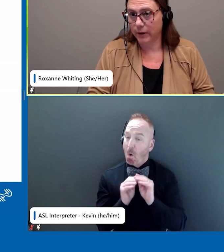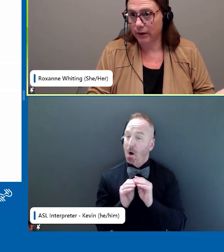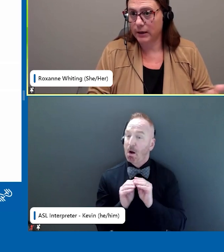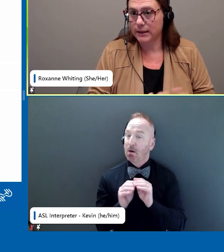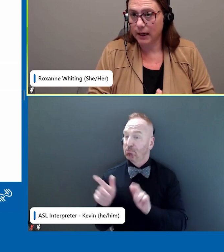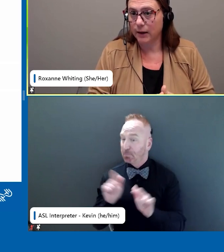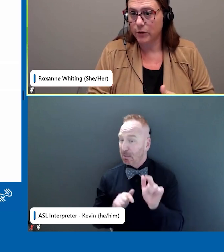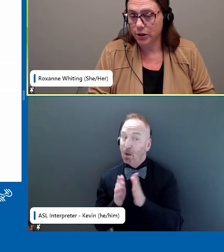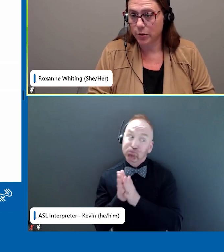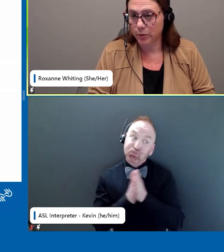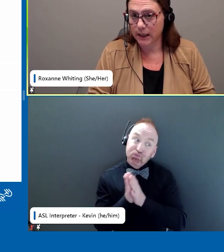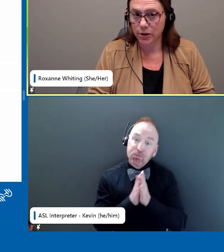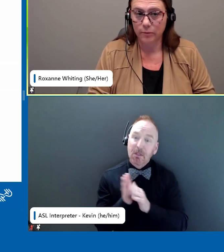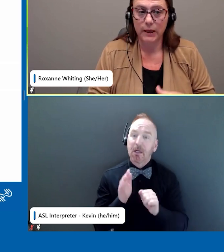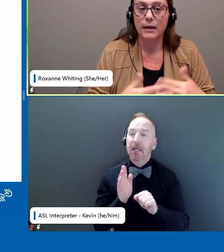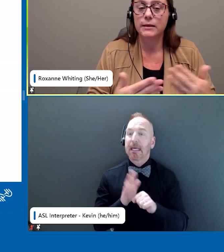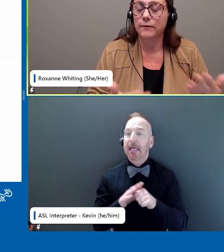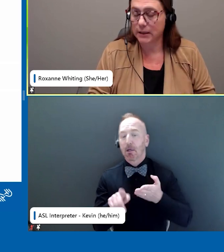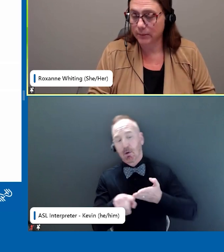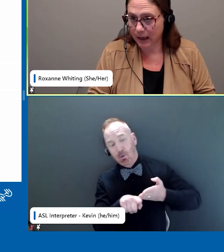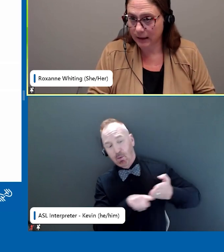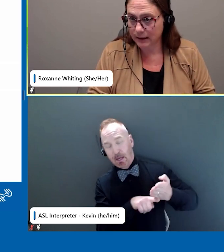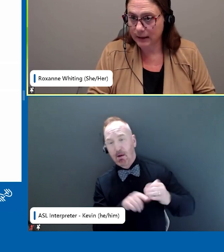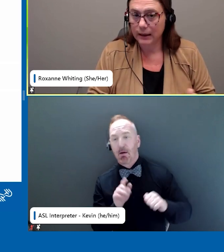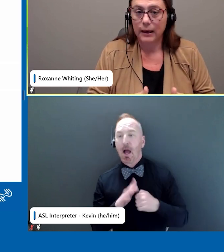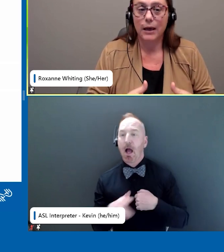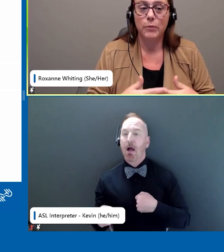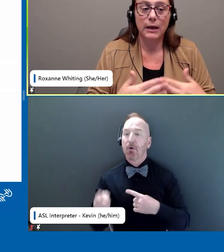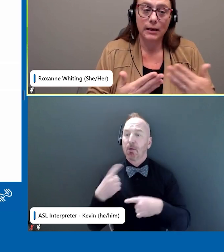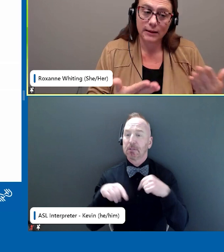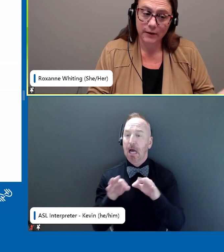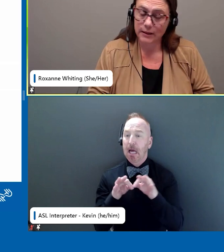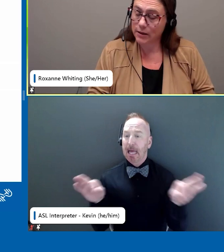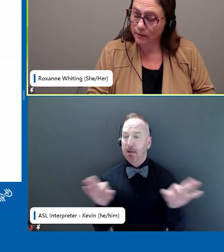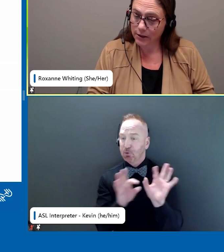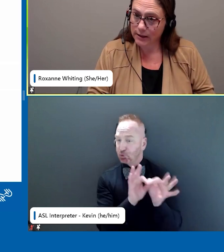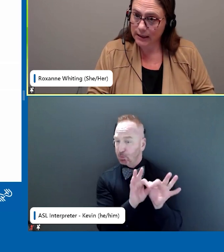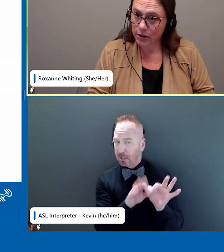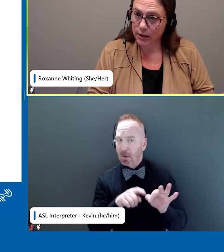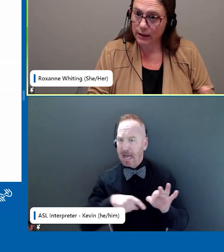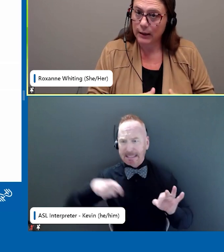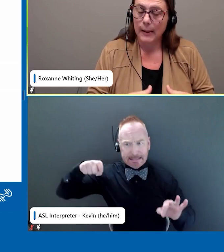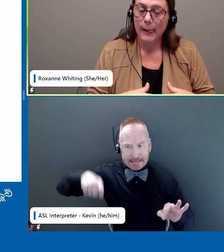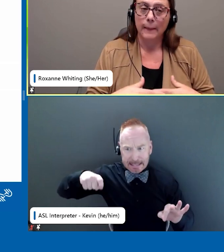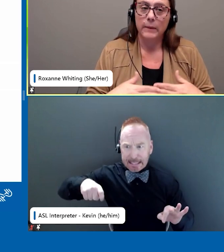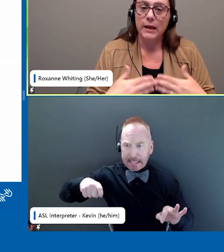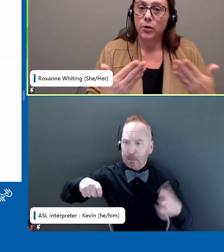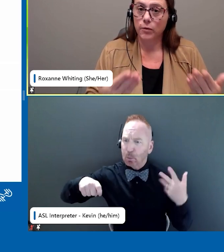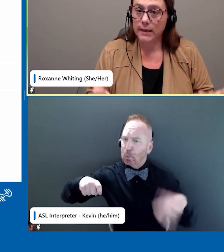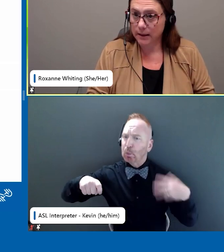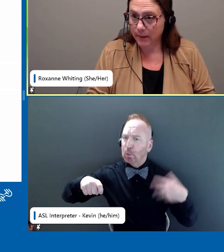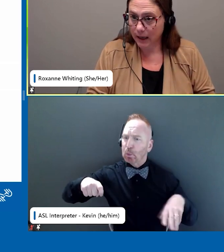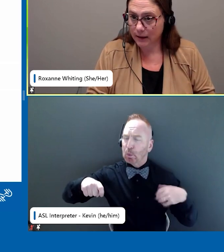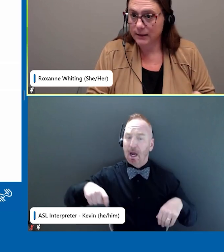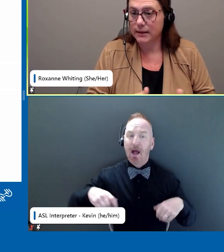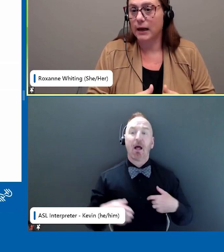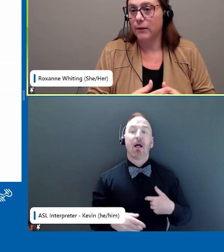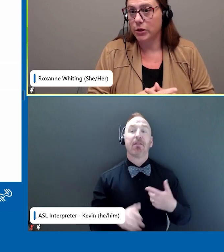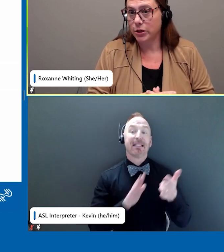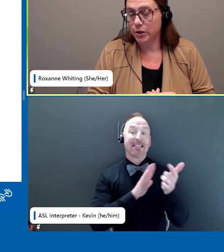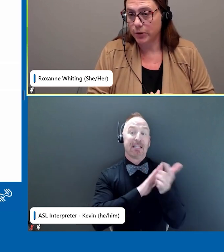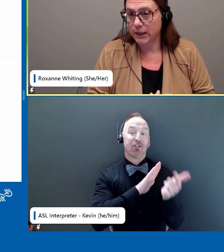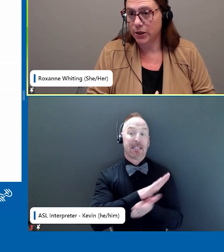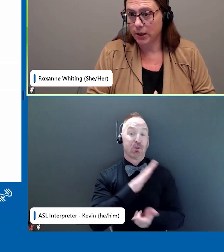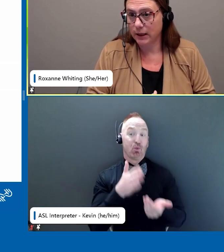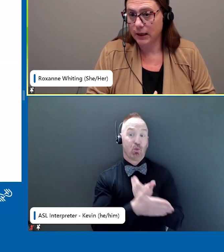a career in sign language interpretation because of the demand. And because of this new legislation, the increased demand in sign